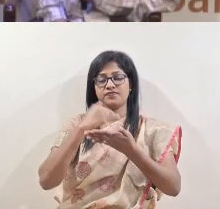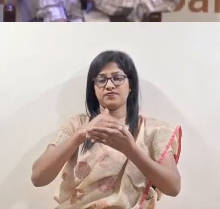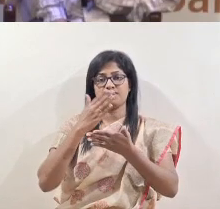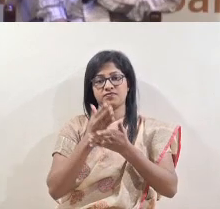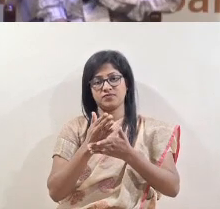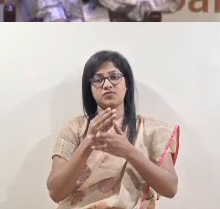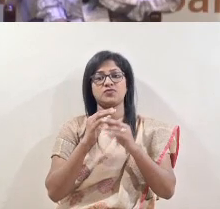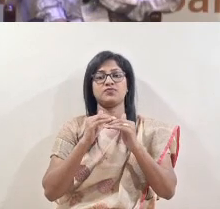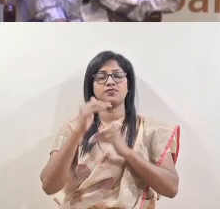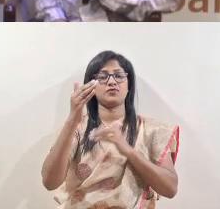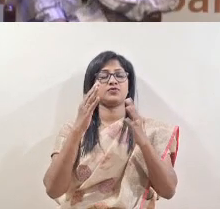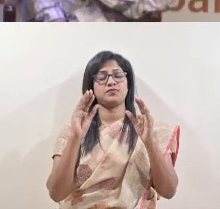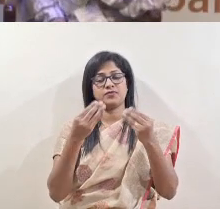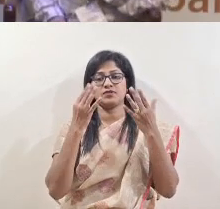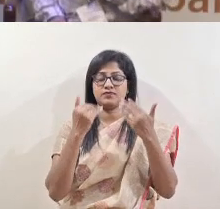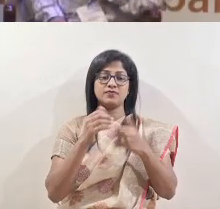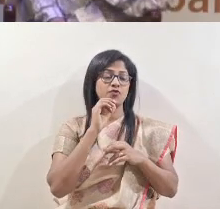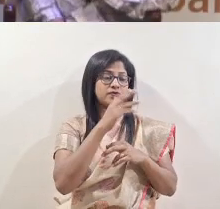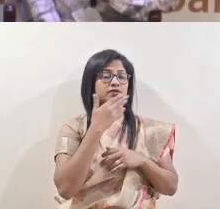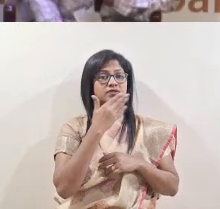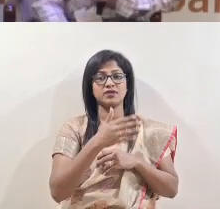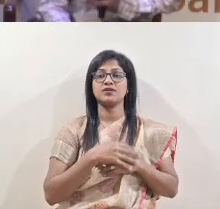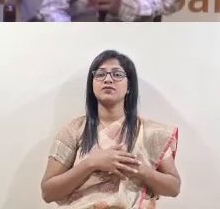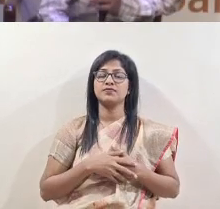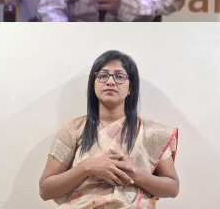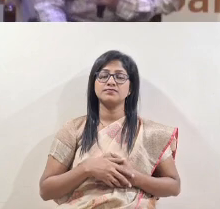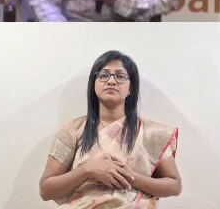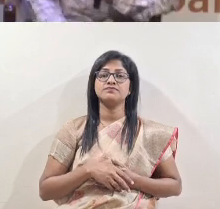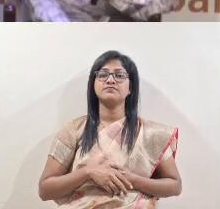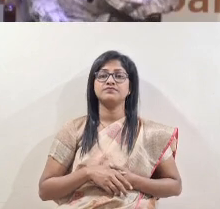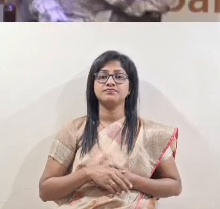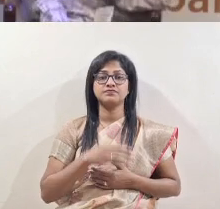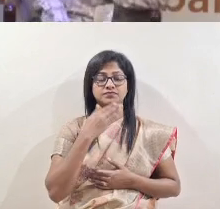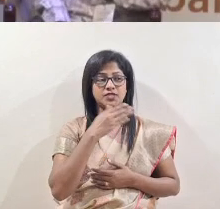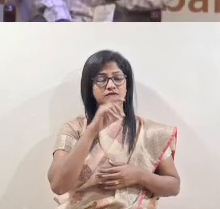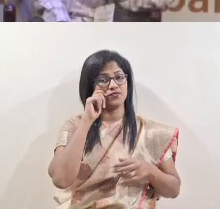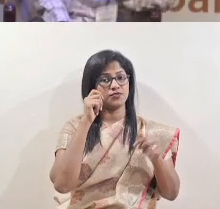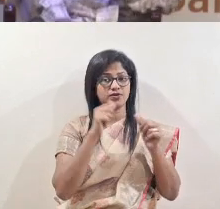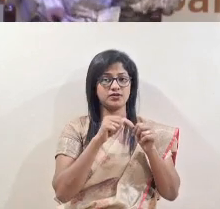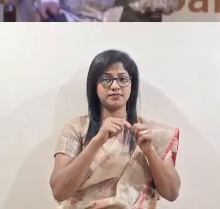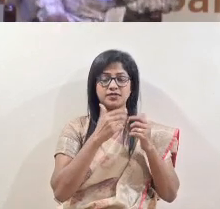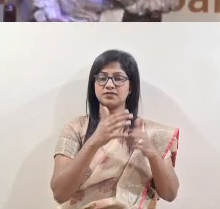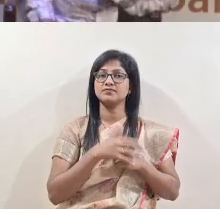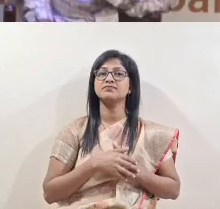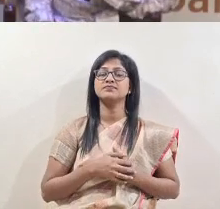crossings, sir. Okay, thank you. Thank you, Mr. Nimish.